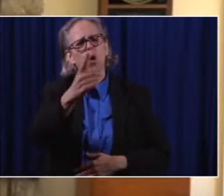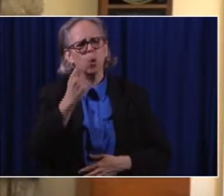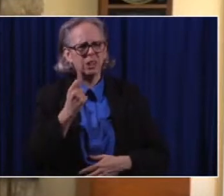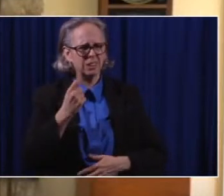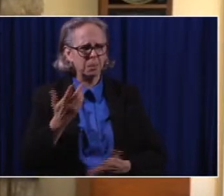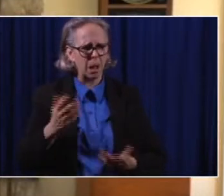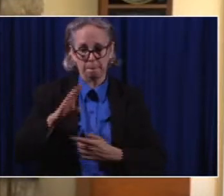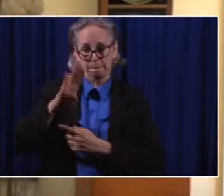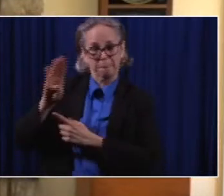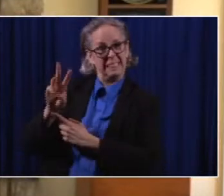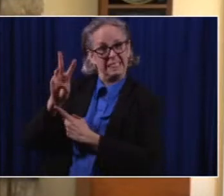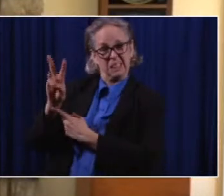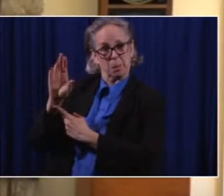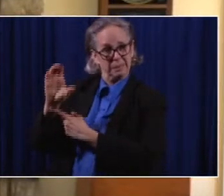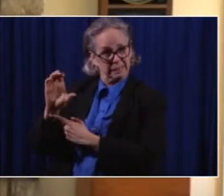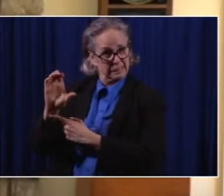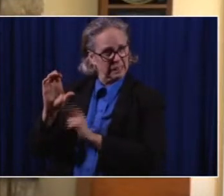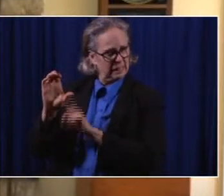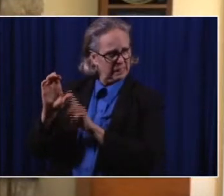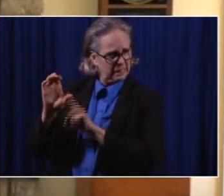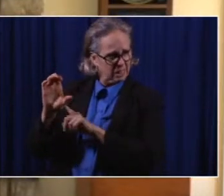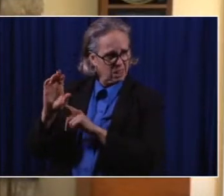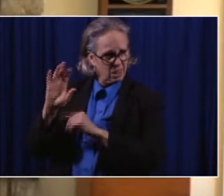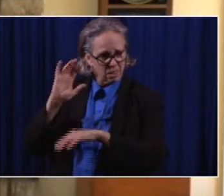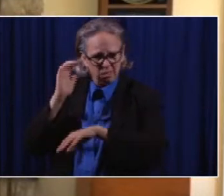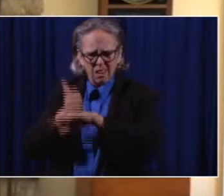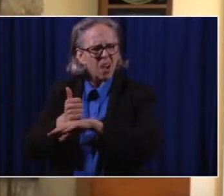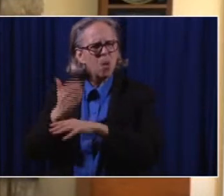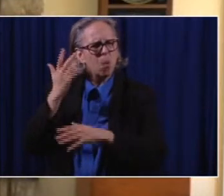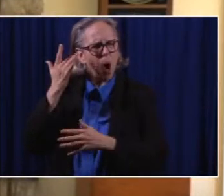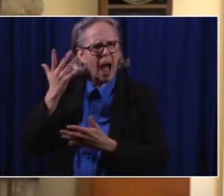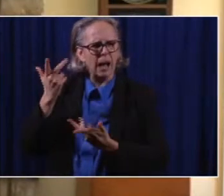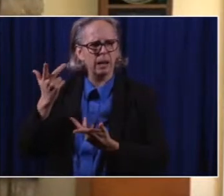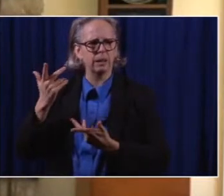Compensation exists to protect workers.